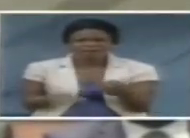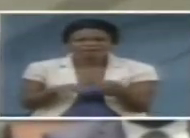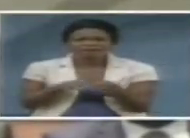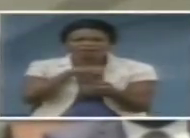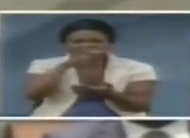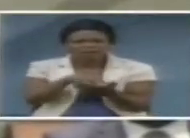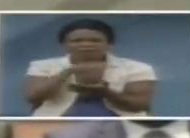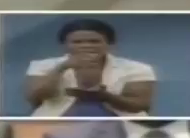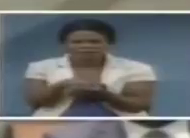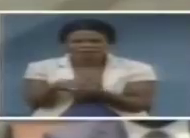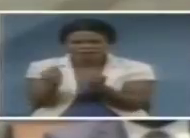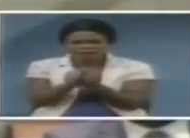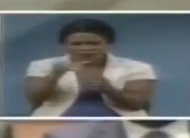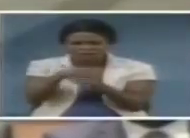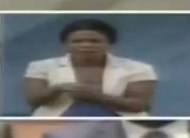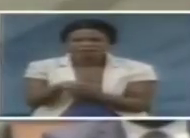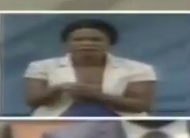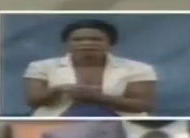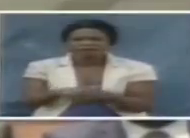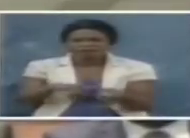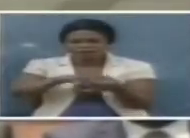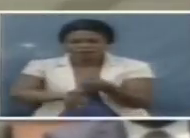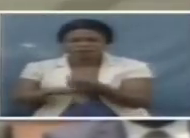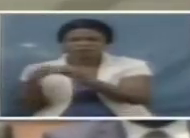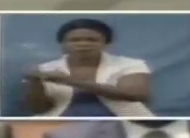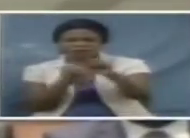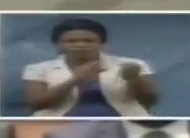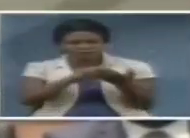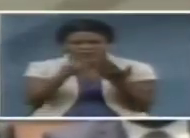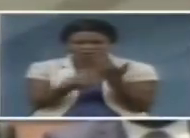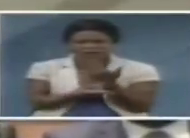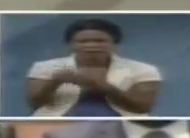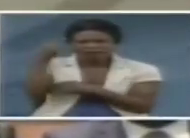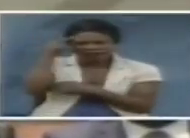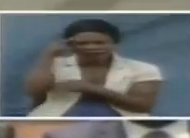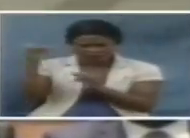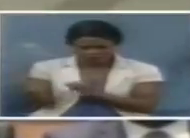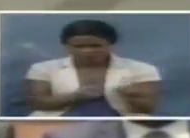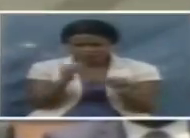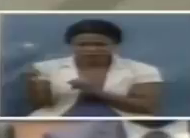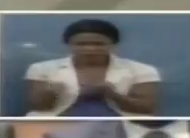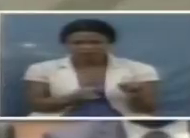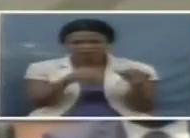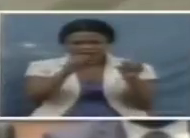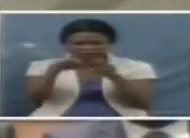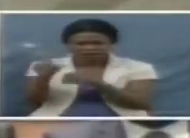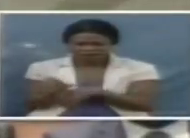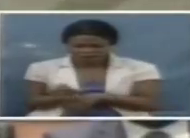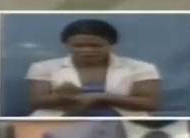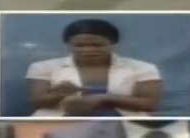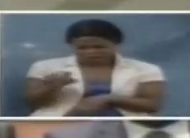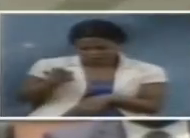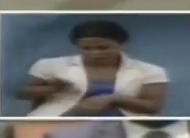eliminating duplication within the social protection programs, government is implementing the